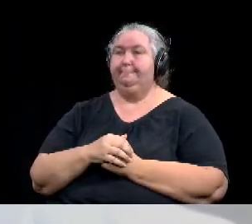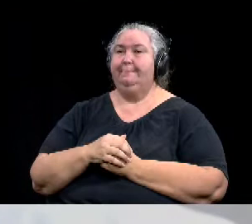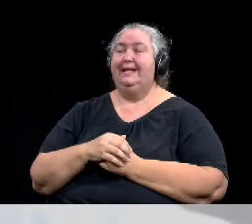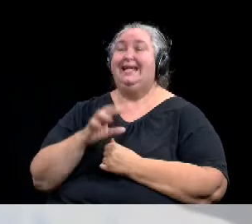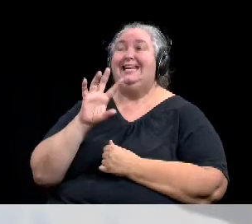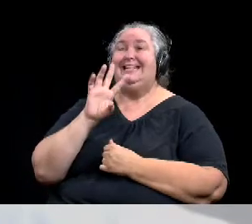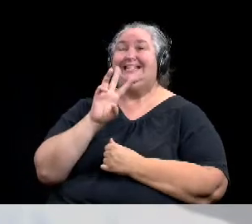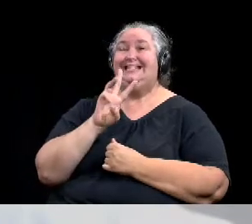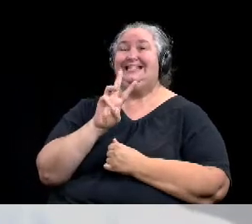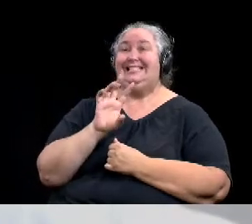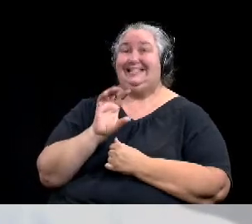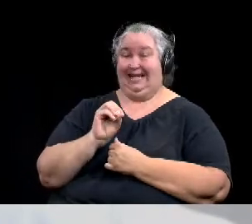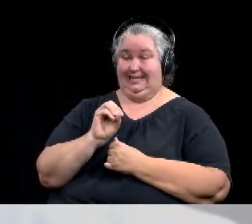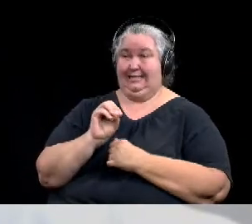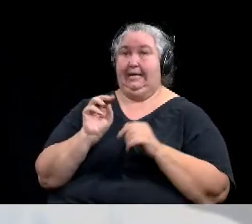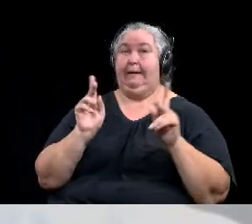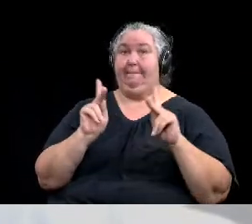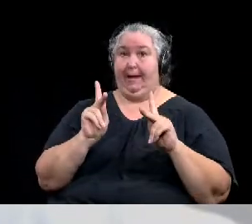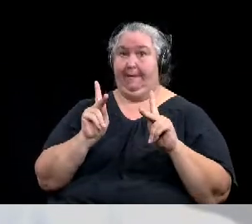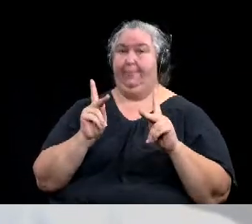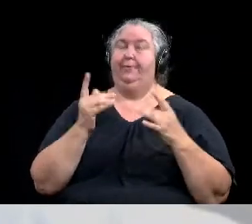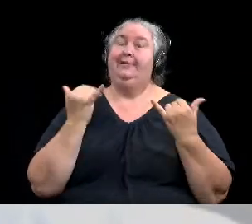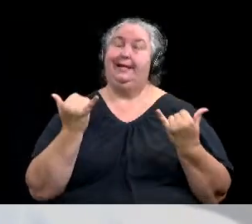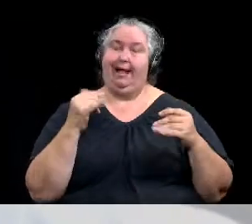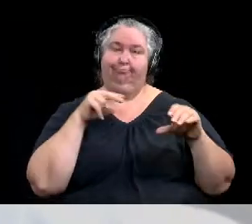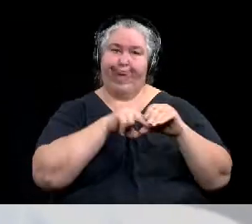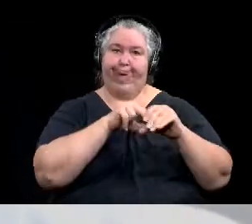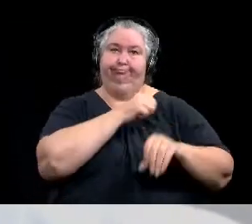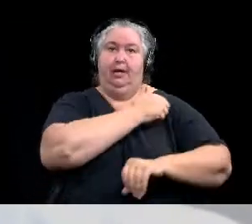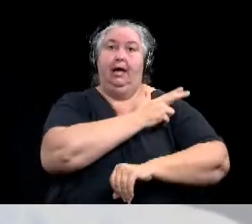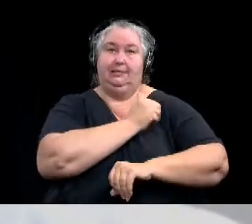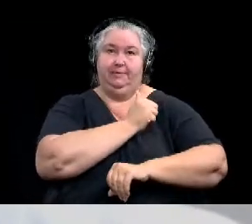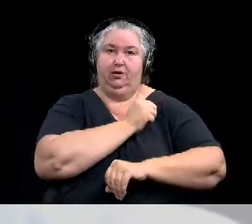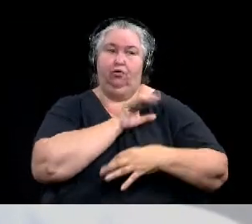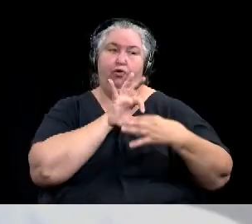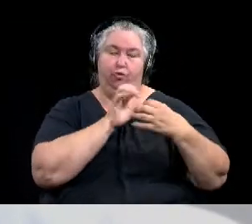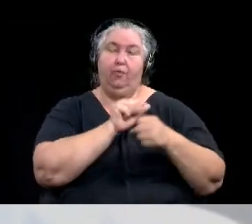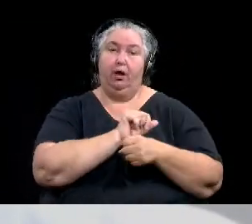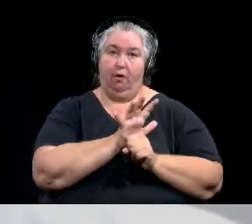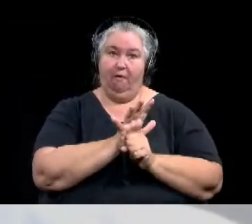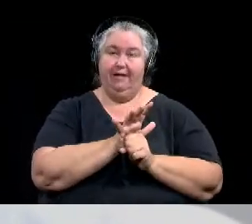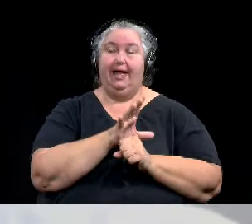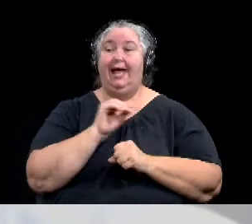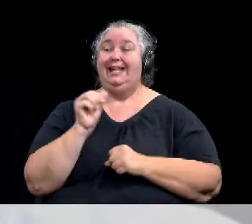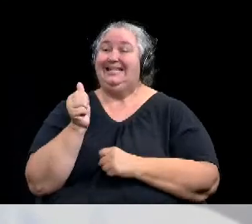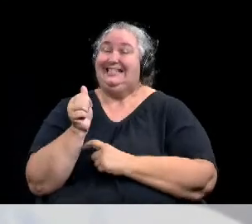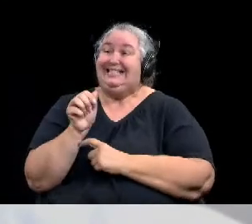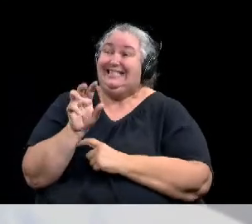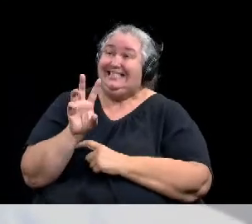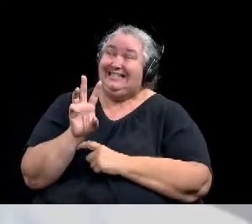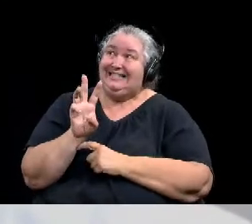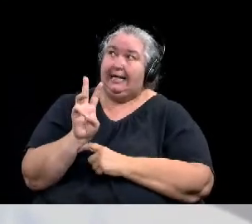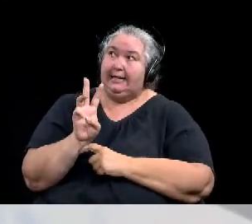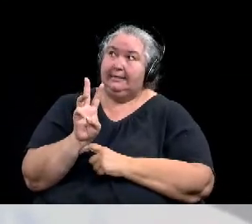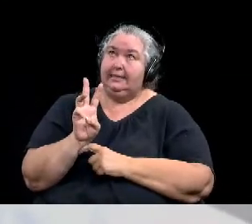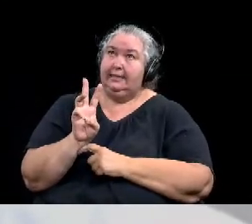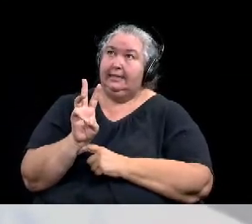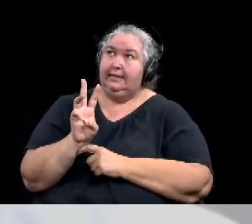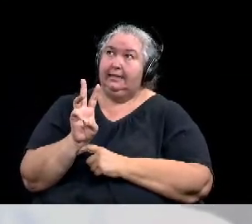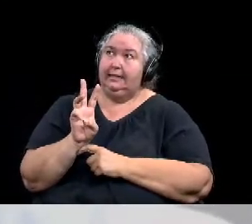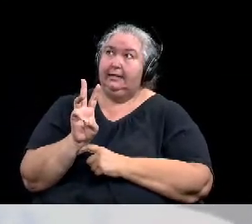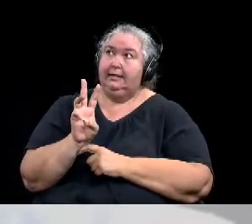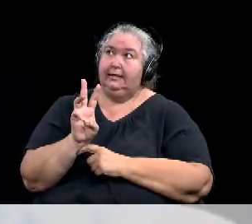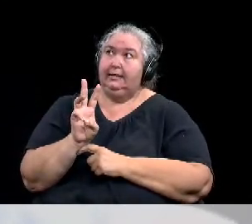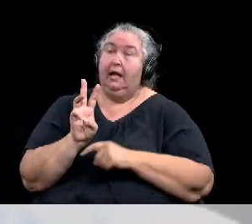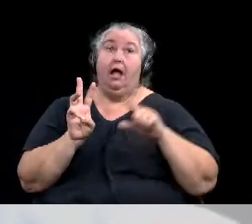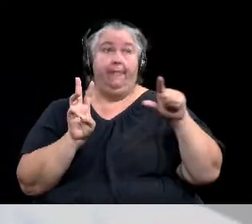people are currently hospitalized due to COVID-19, and 16 of those